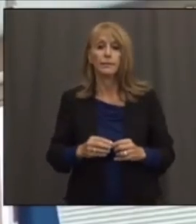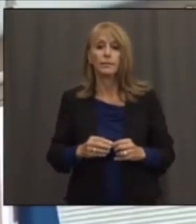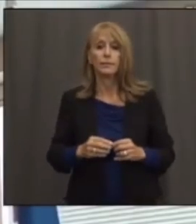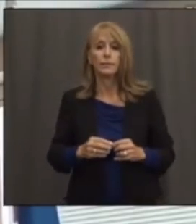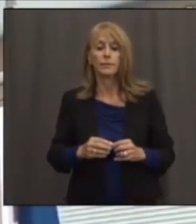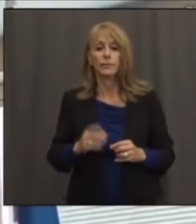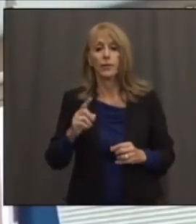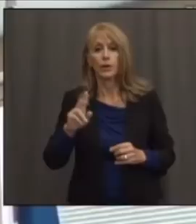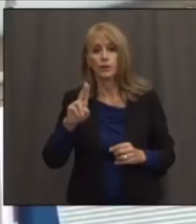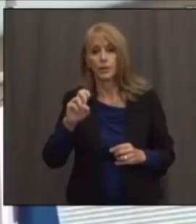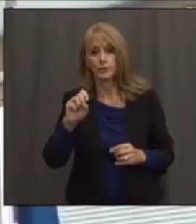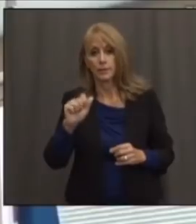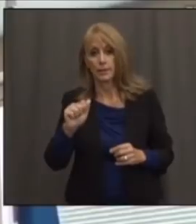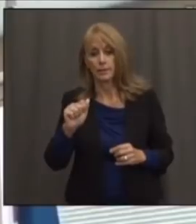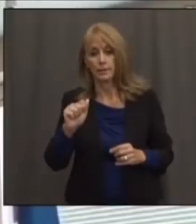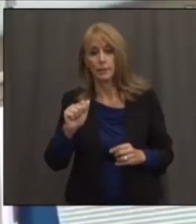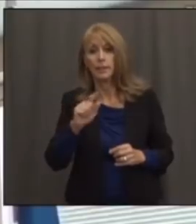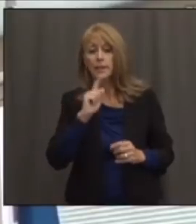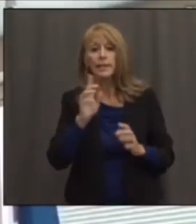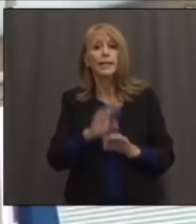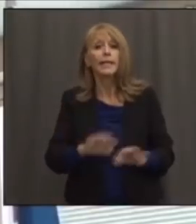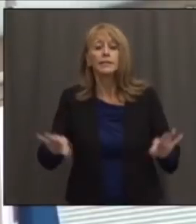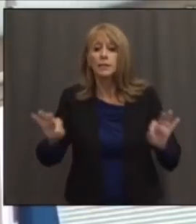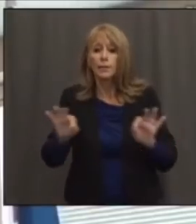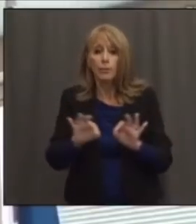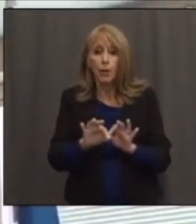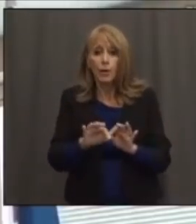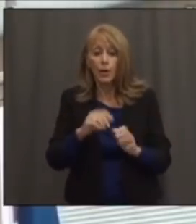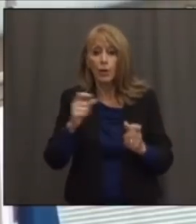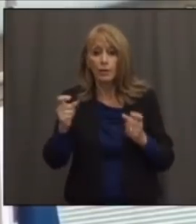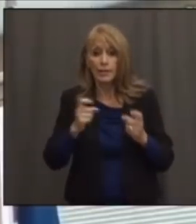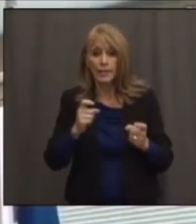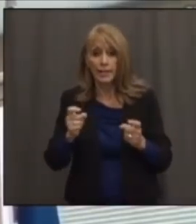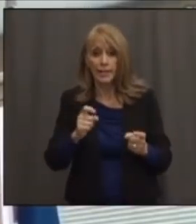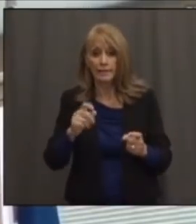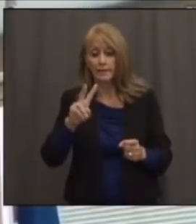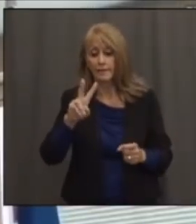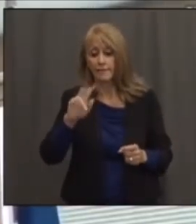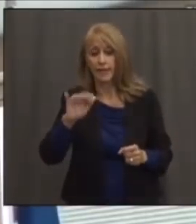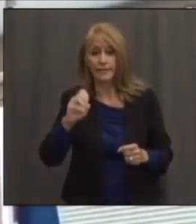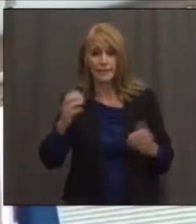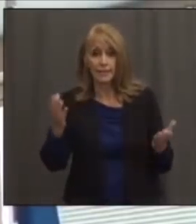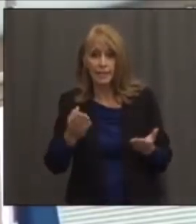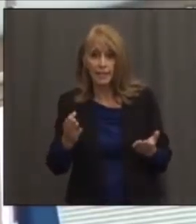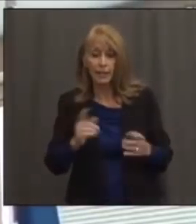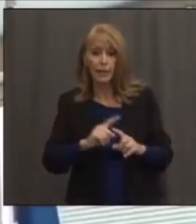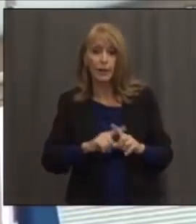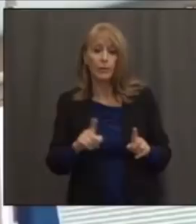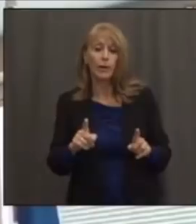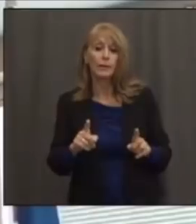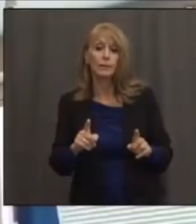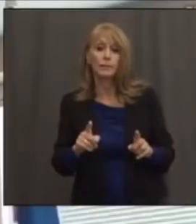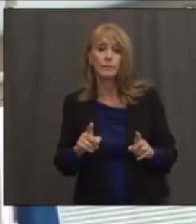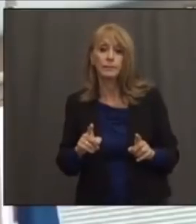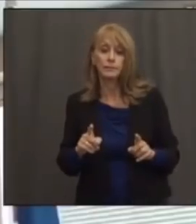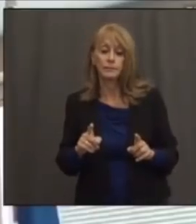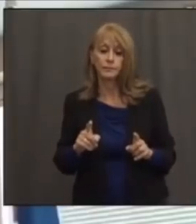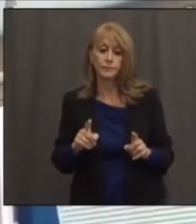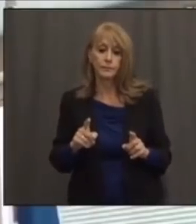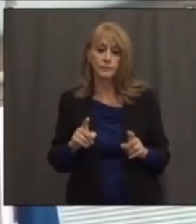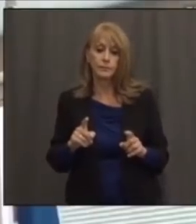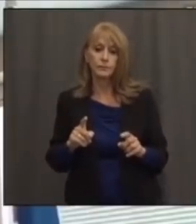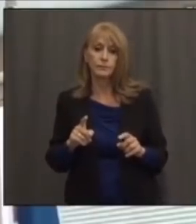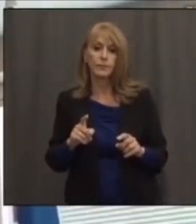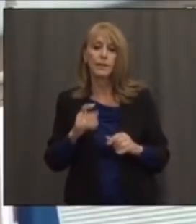the United States. So it's important not only that we get everyone vaccinated here, but that there's a concerted